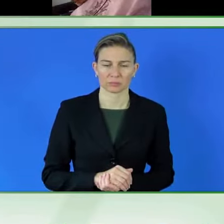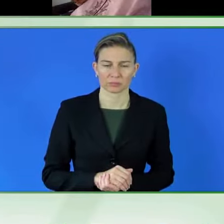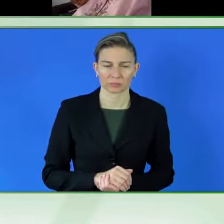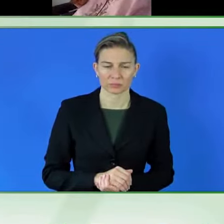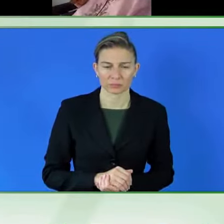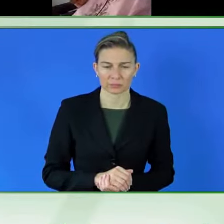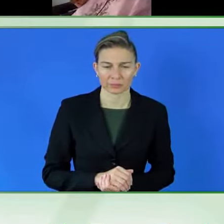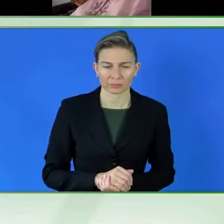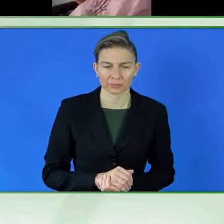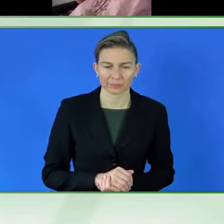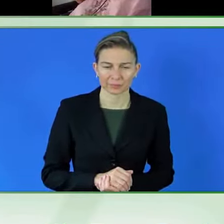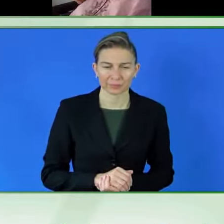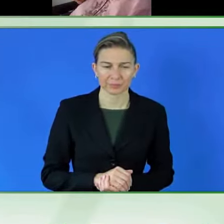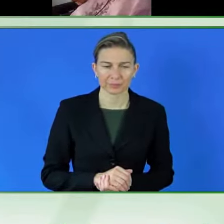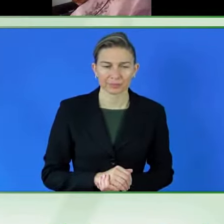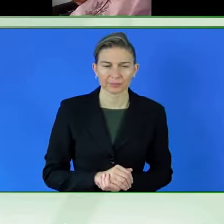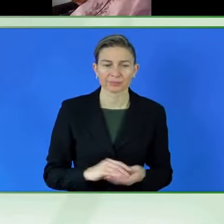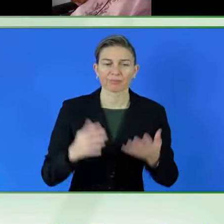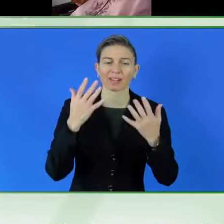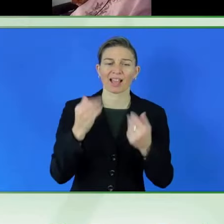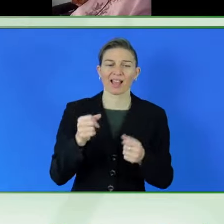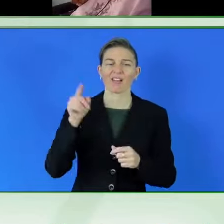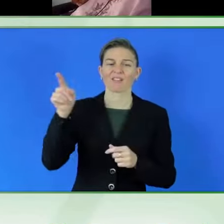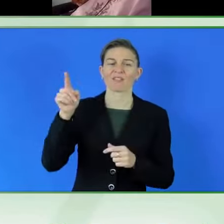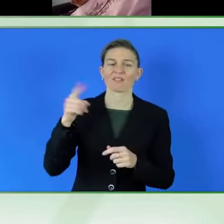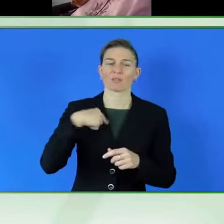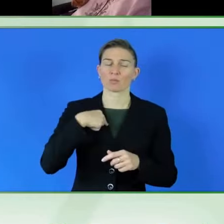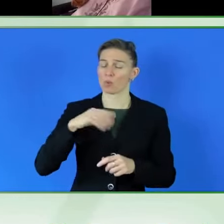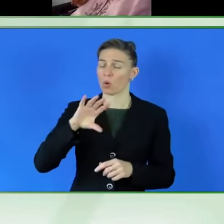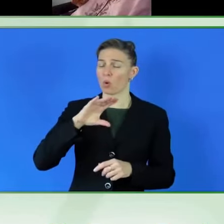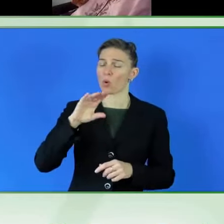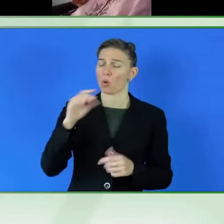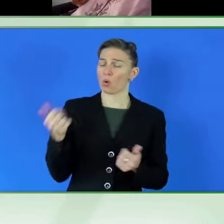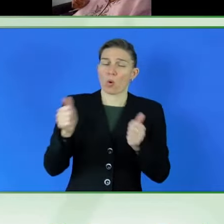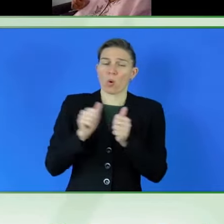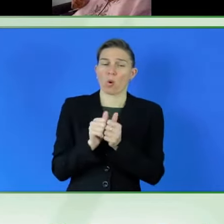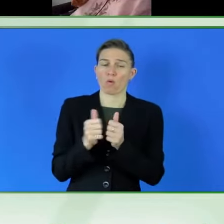Access to Hope, which is working with people with disabilities.